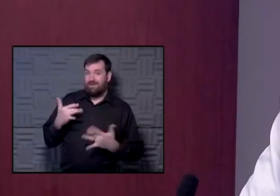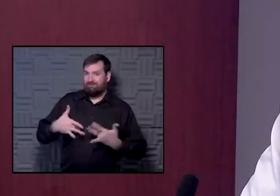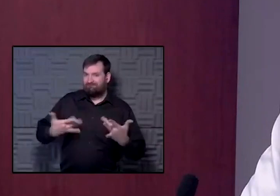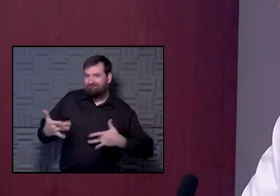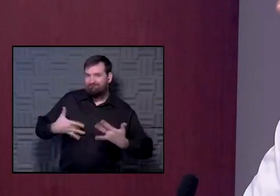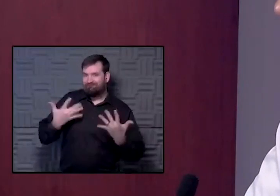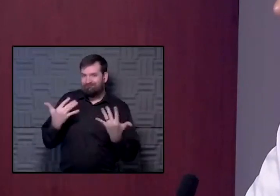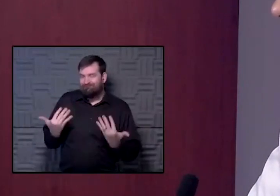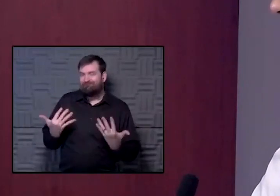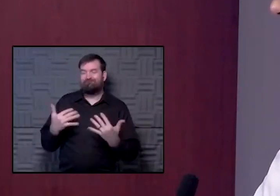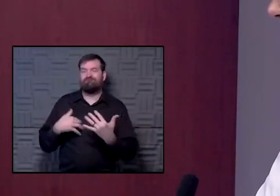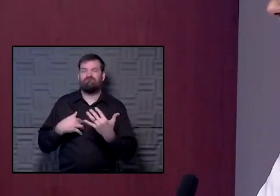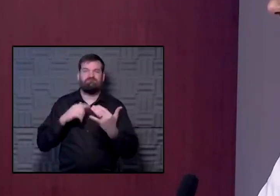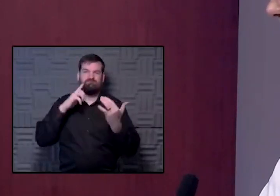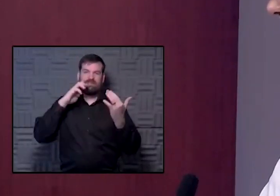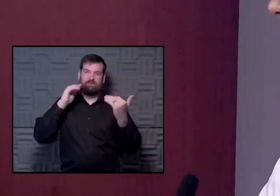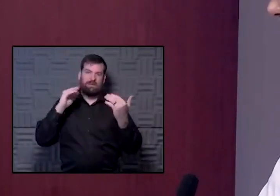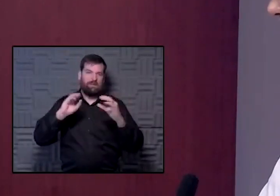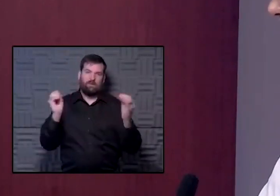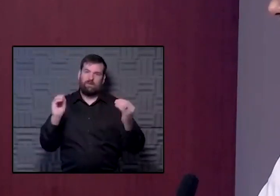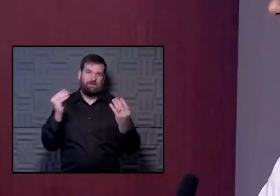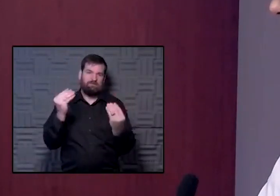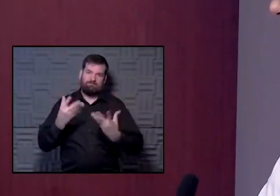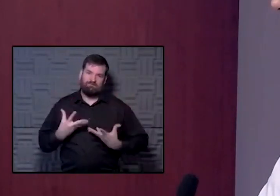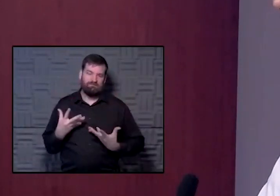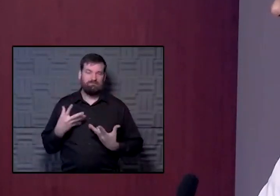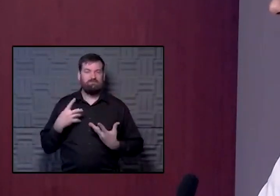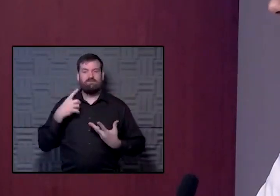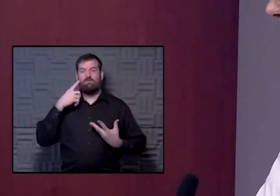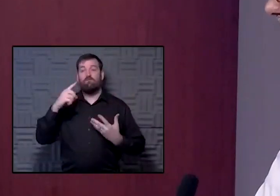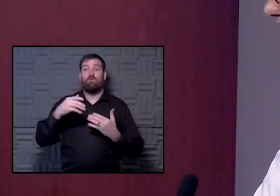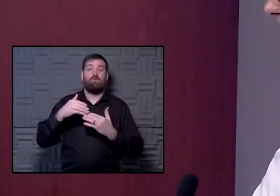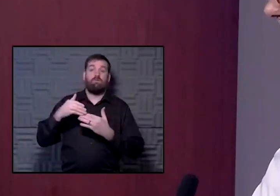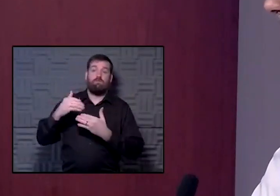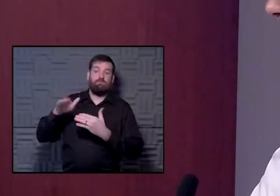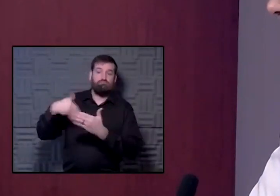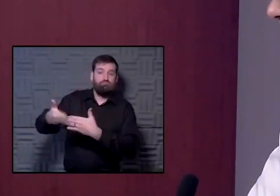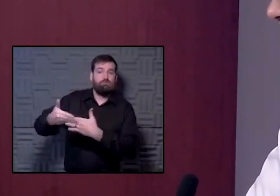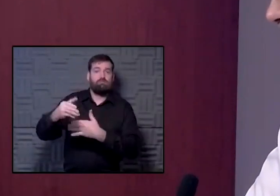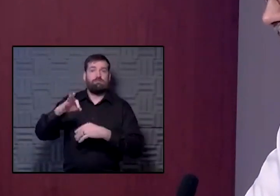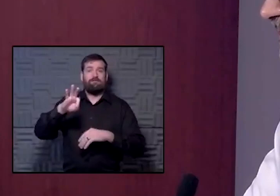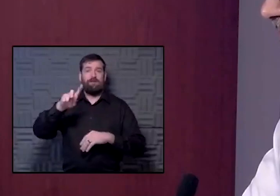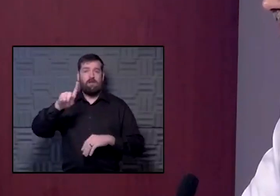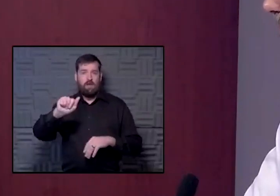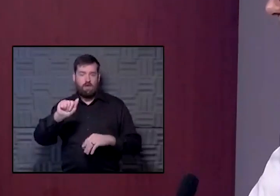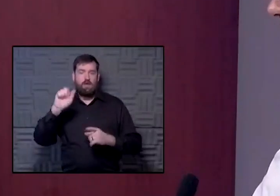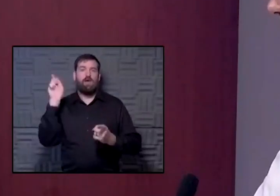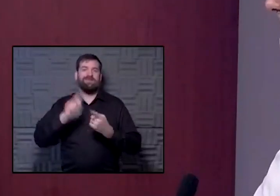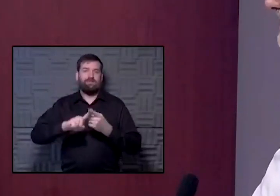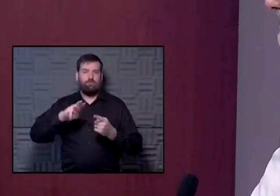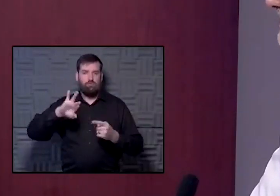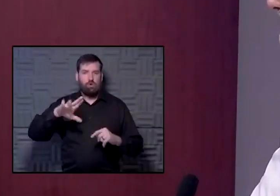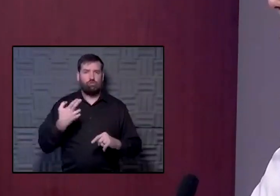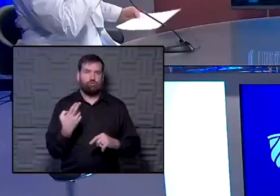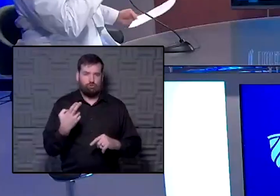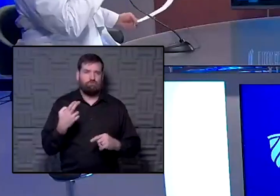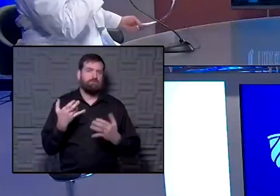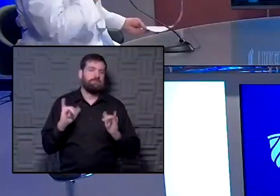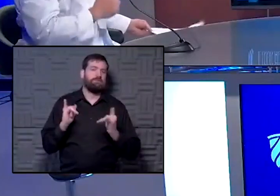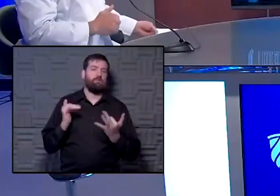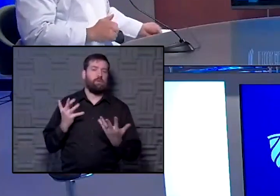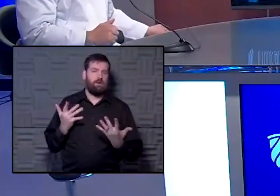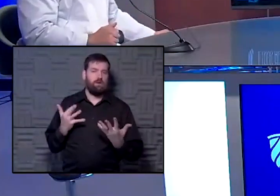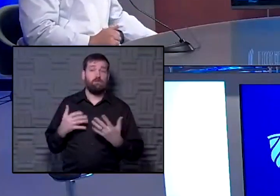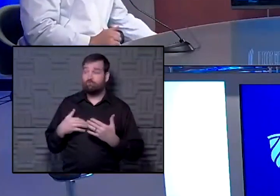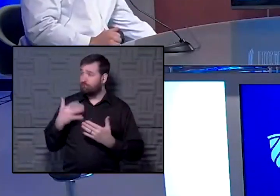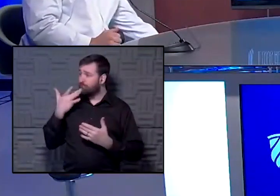suspect, we won't hear anything really in terms of going to the FDA till March. So we're still a little ways out. Okay, well, good deal.